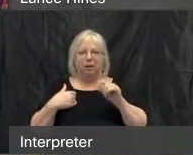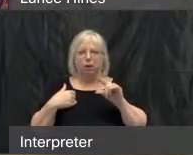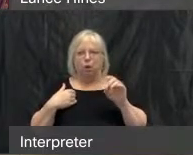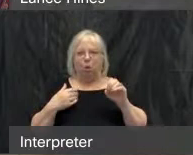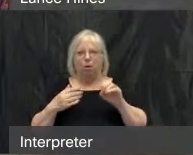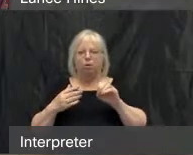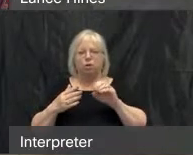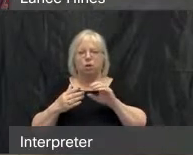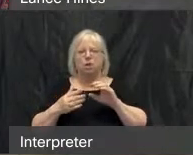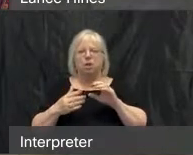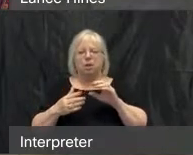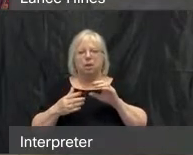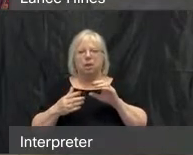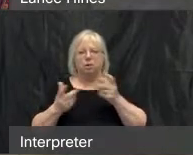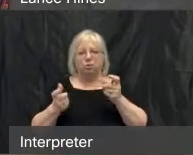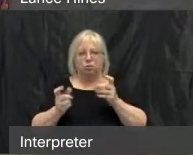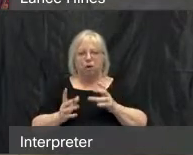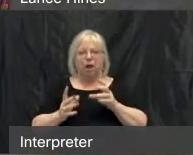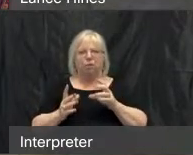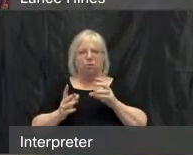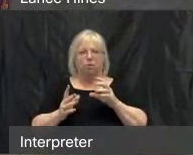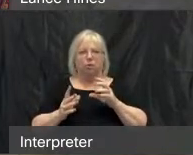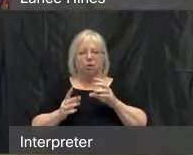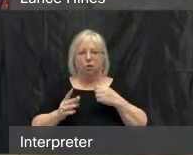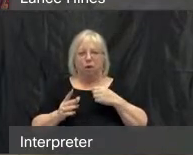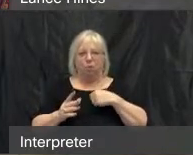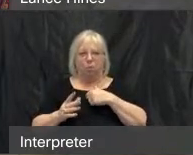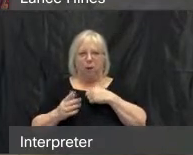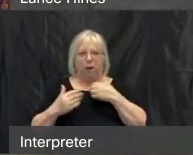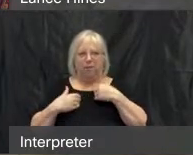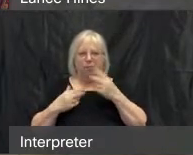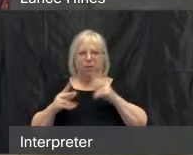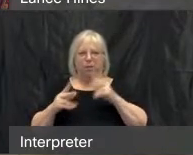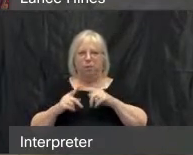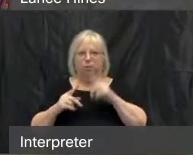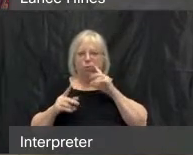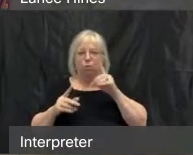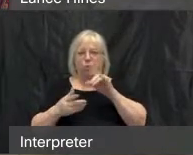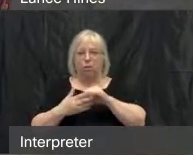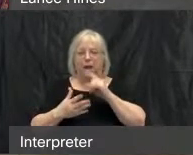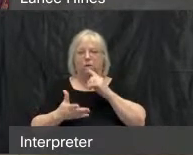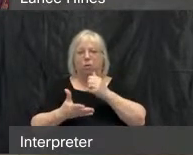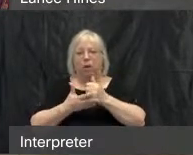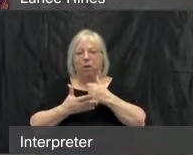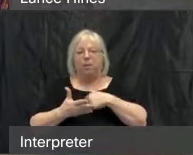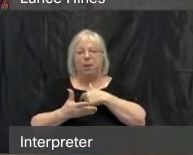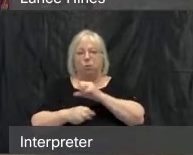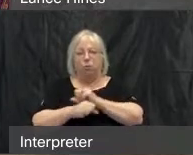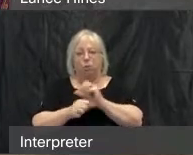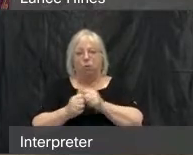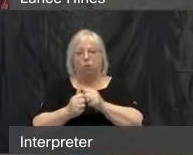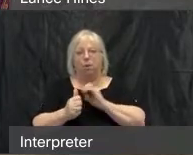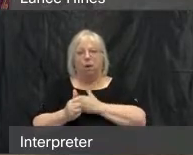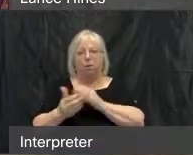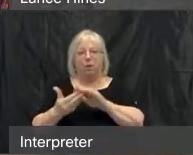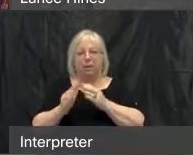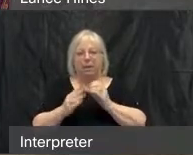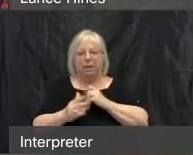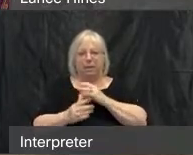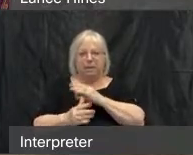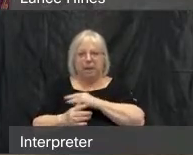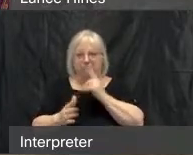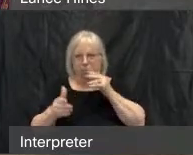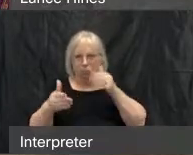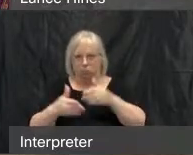group we've identified to do that, address that, and help us work with our city staff to address the funding to